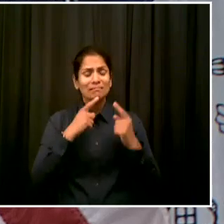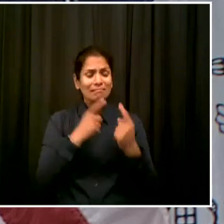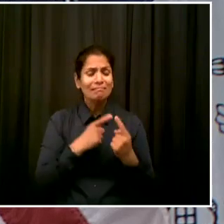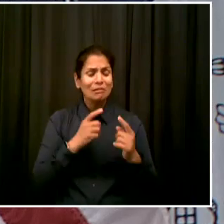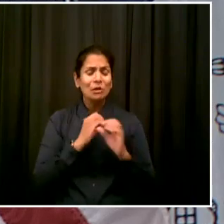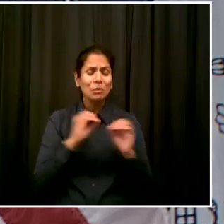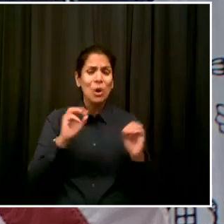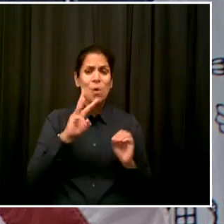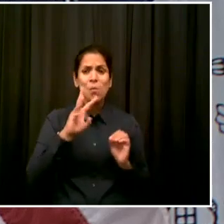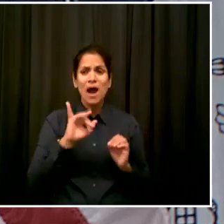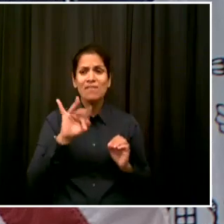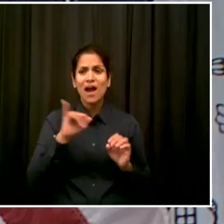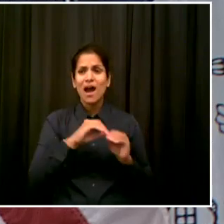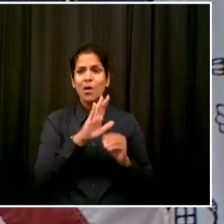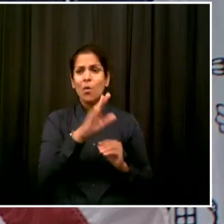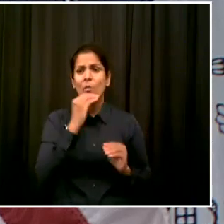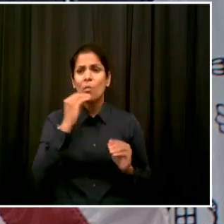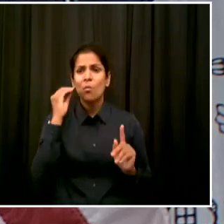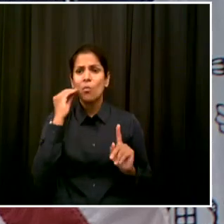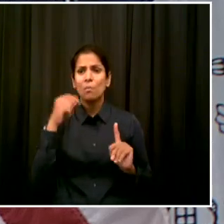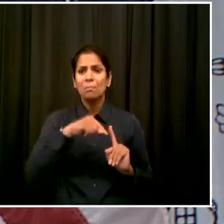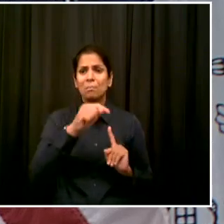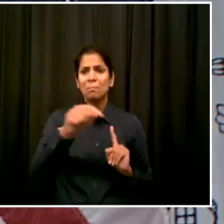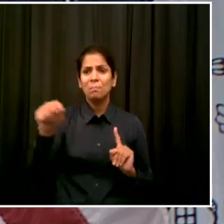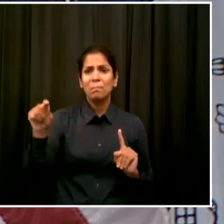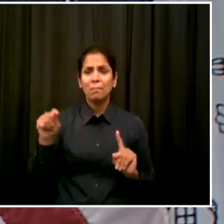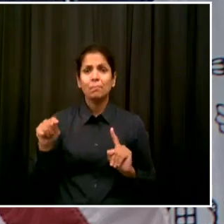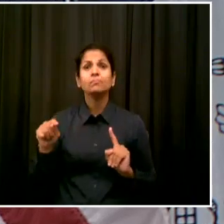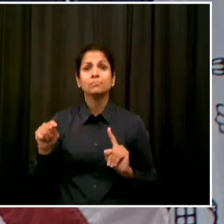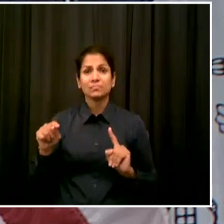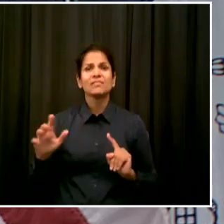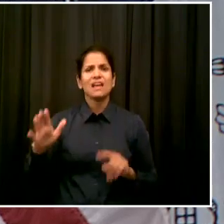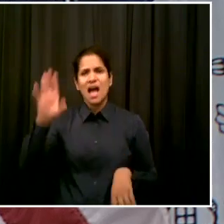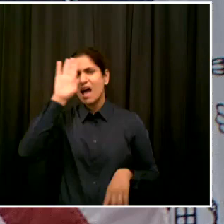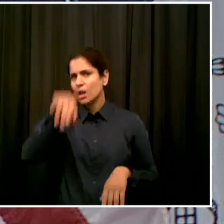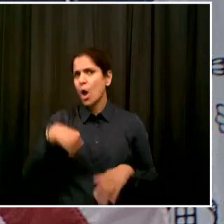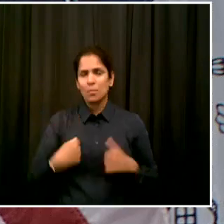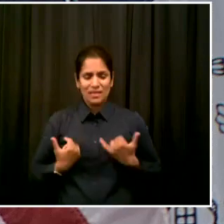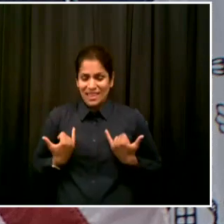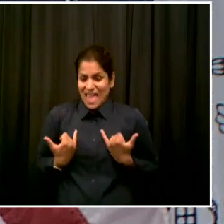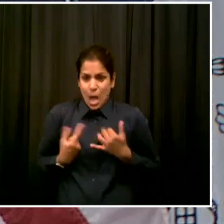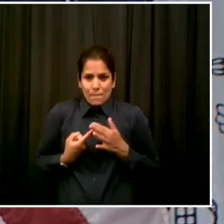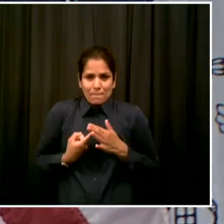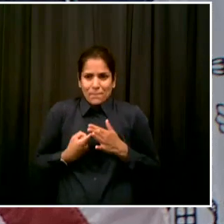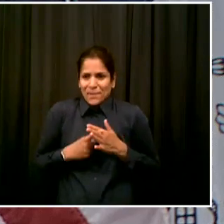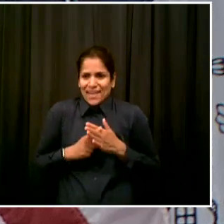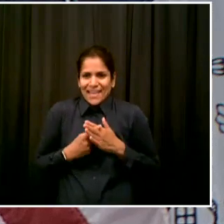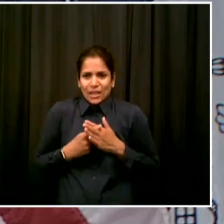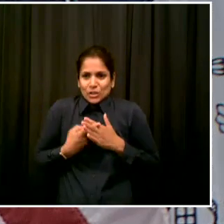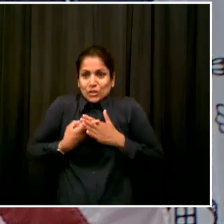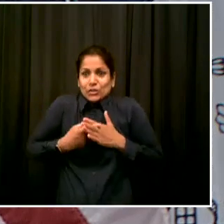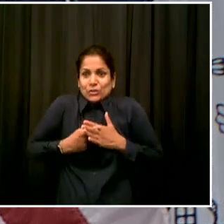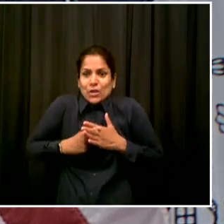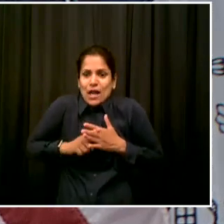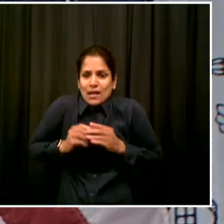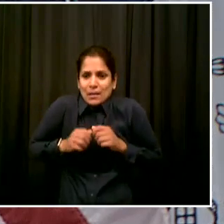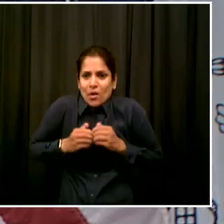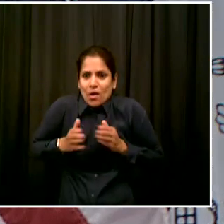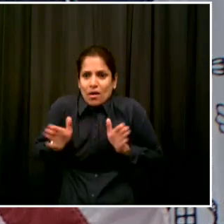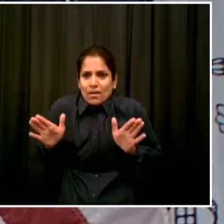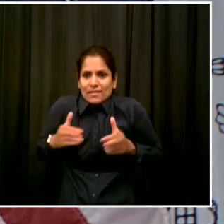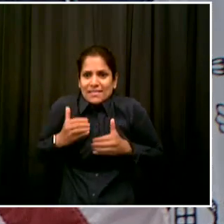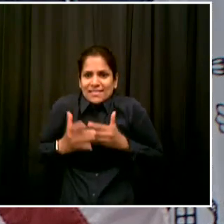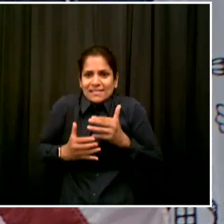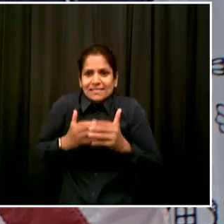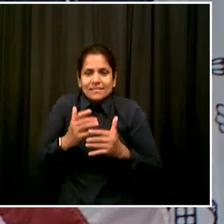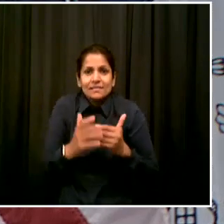beginning. Both the task force and the commission are going to look at the digital divide and talk about much more profound ways to address it. And one of the things we